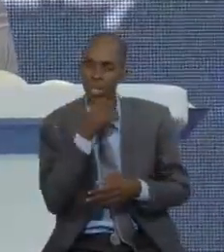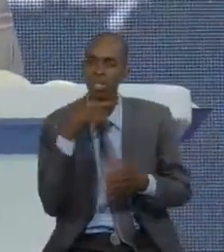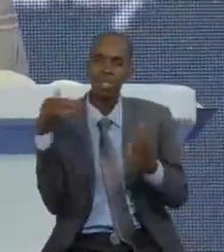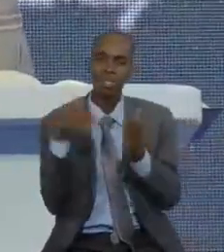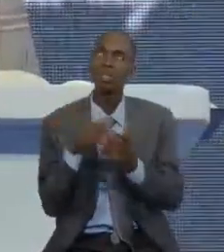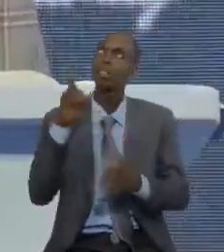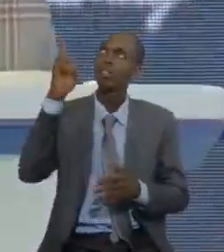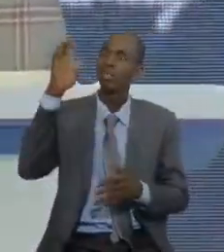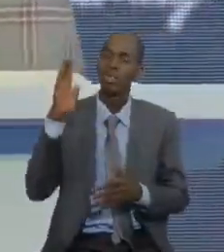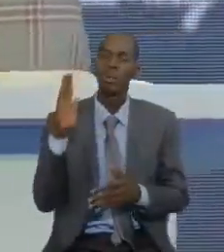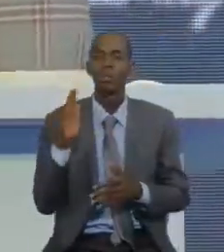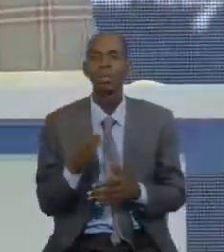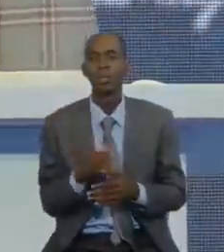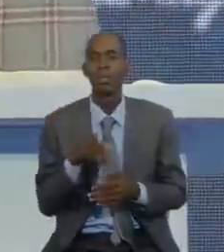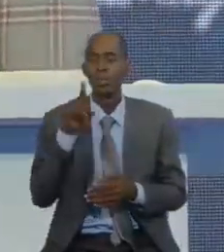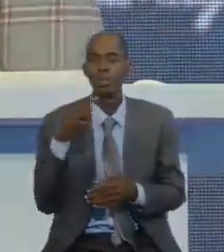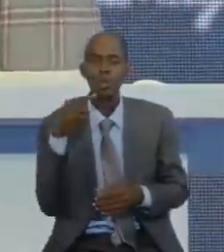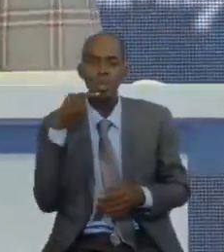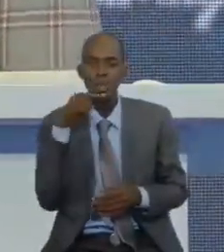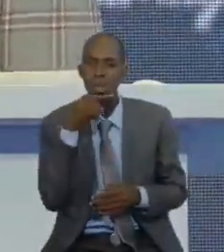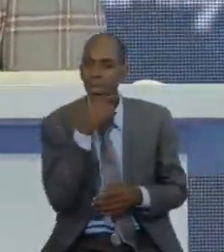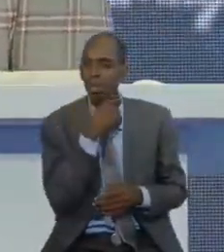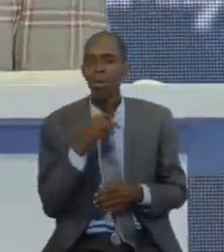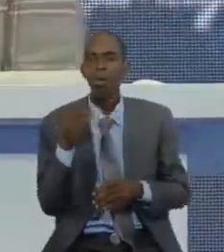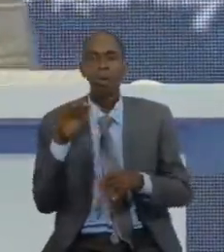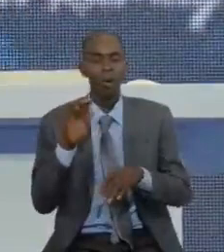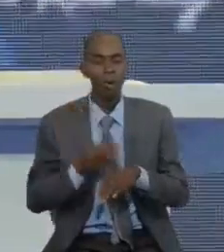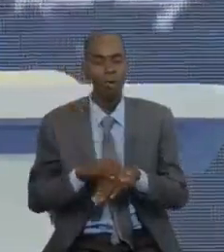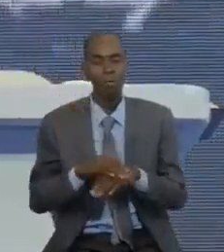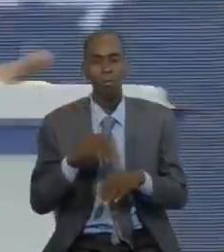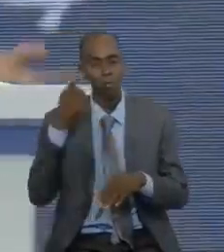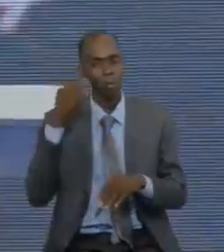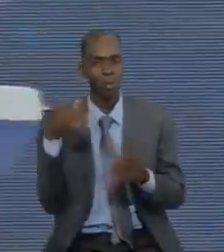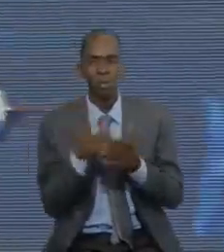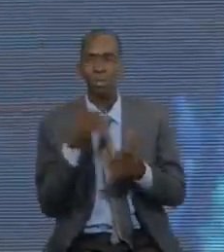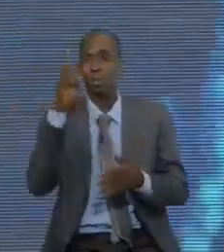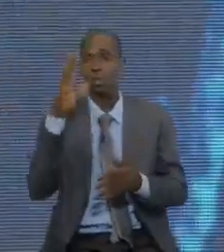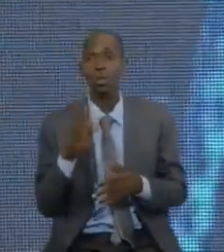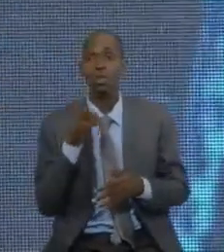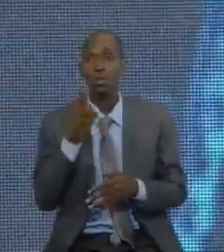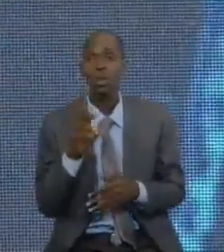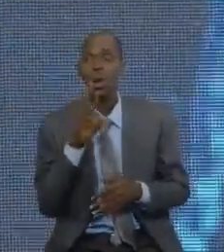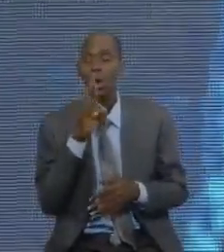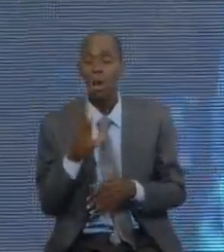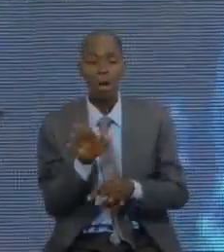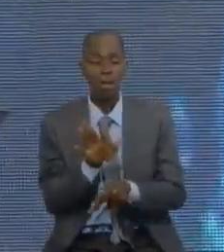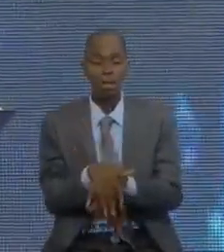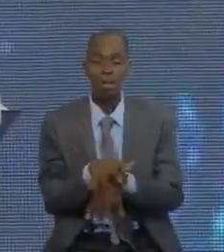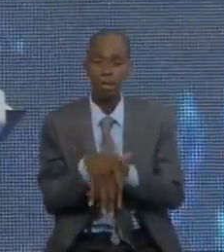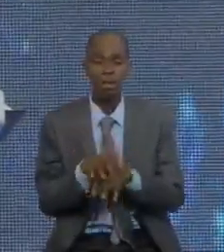God. You lie on behalf of God. You are